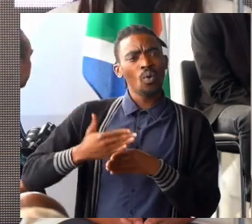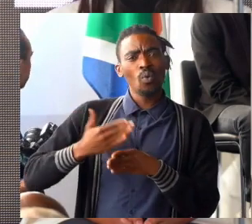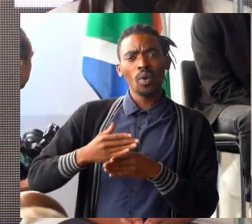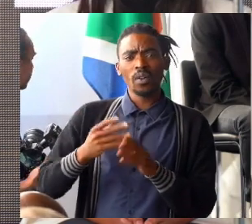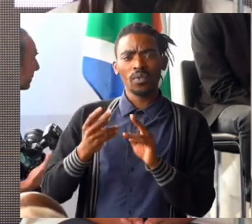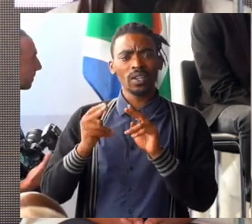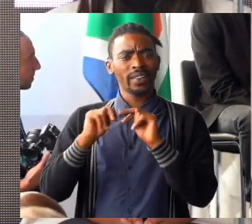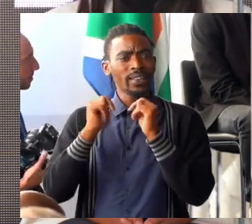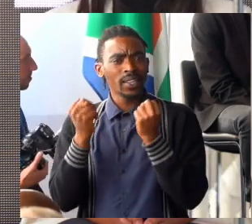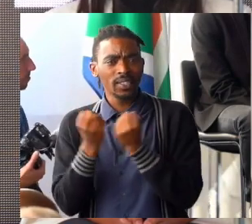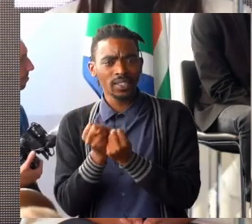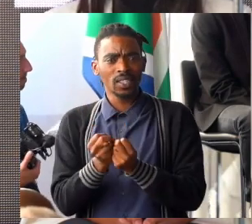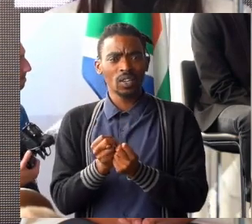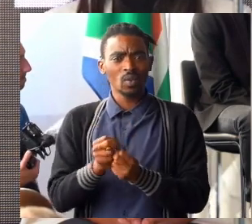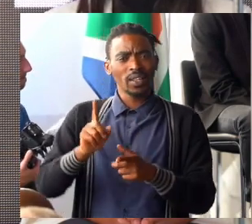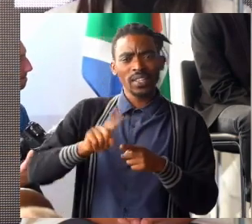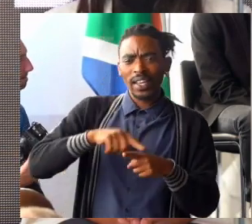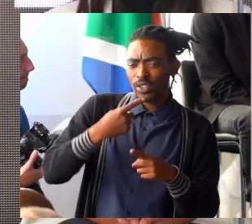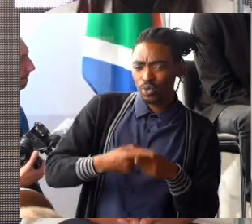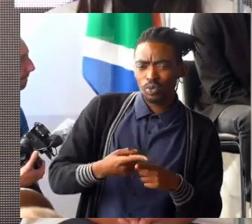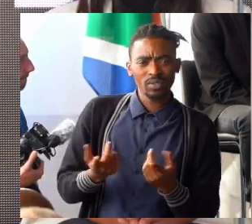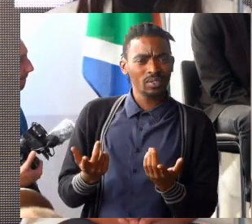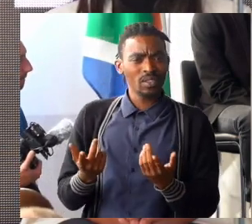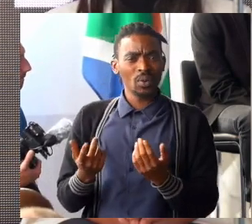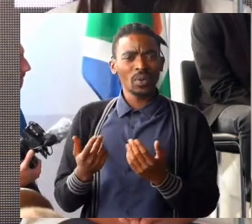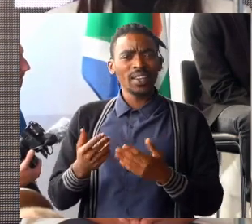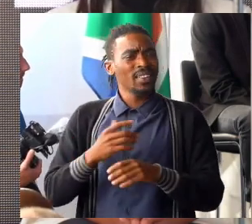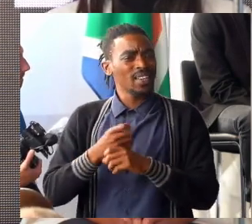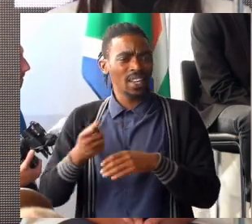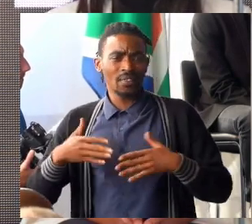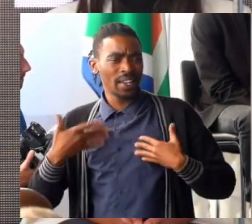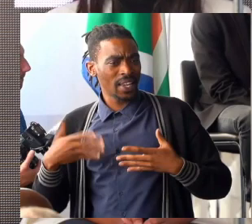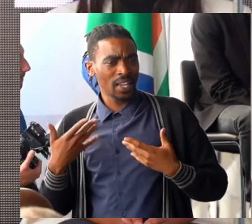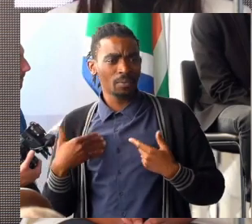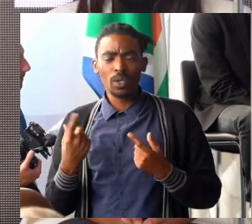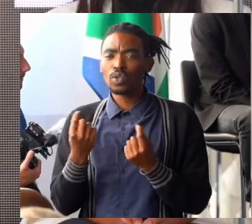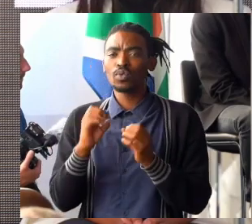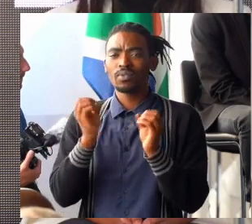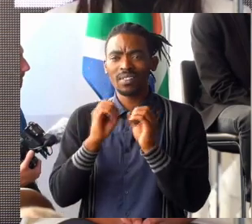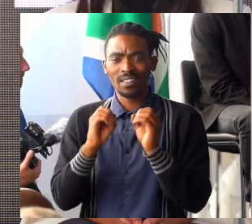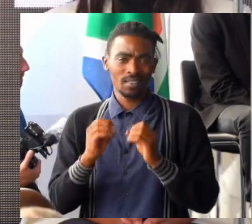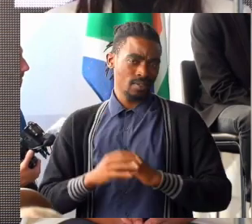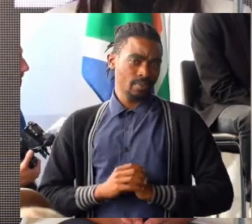make excuses. We are never happy with anything or anyone, and yet we do nothing.